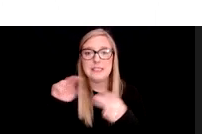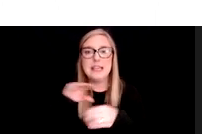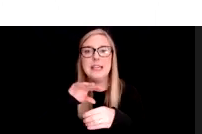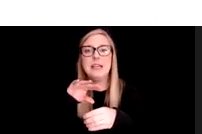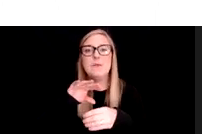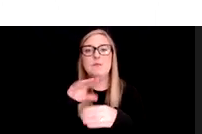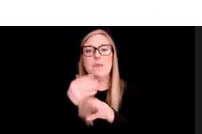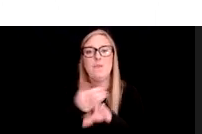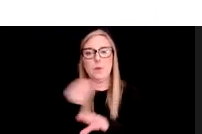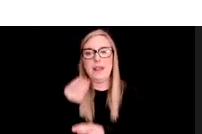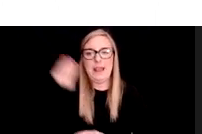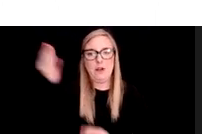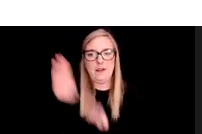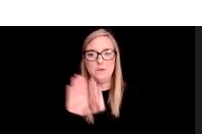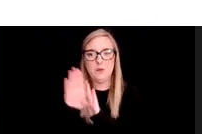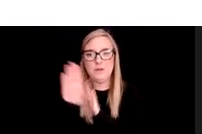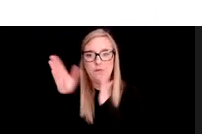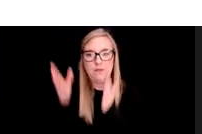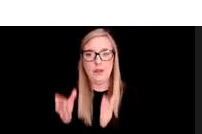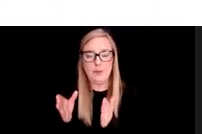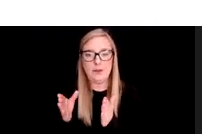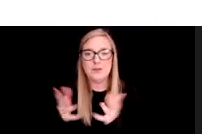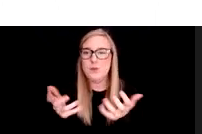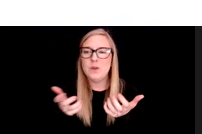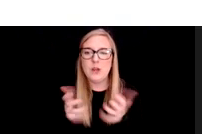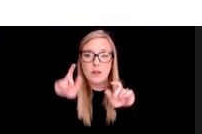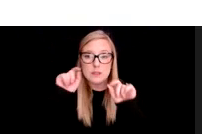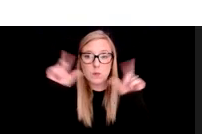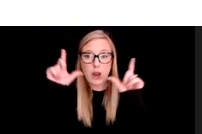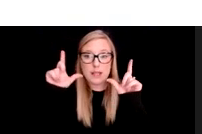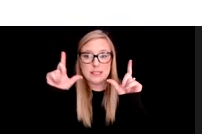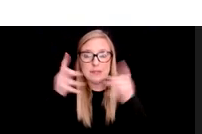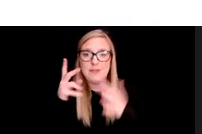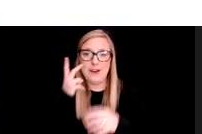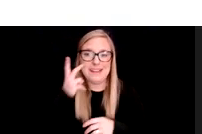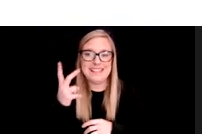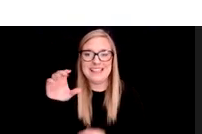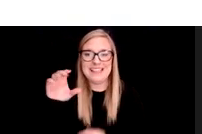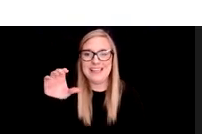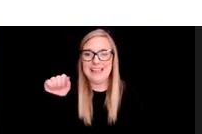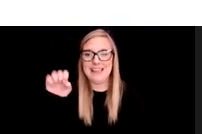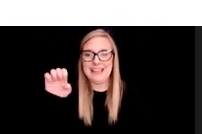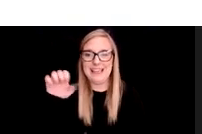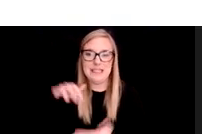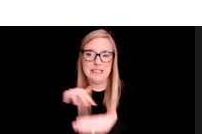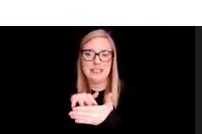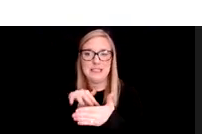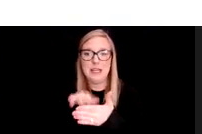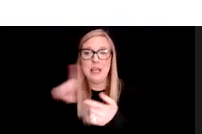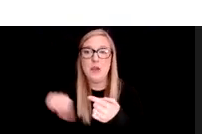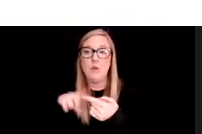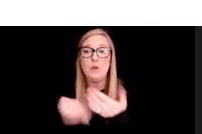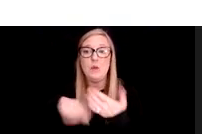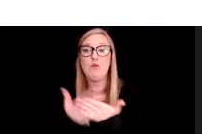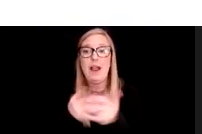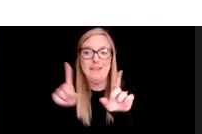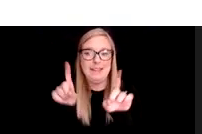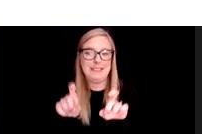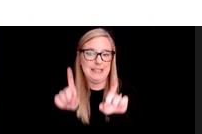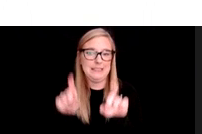things so that we don't have surprises like we saw in this case study when we get to the stage of testing. And so